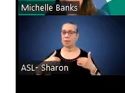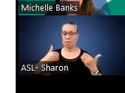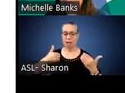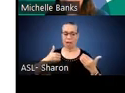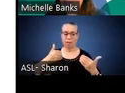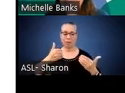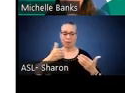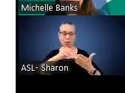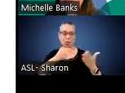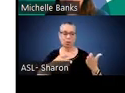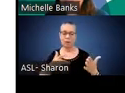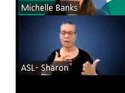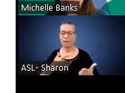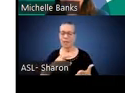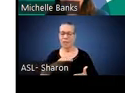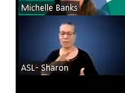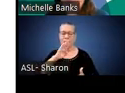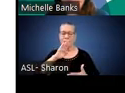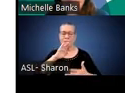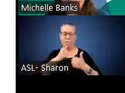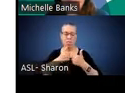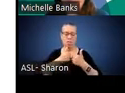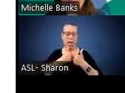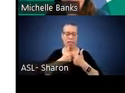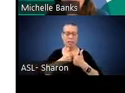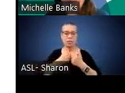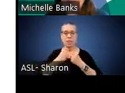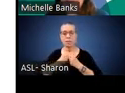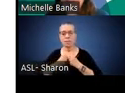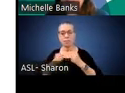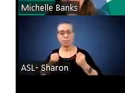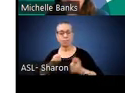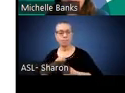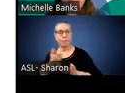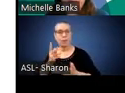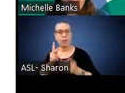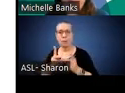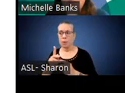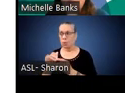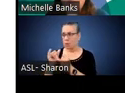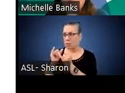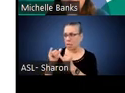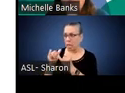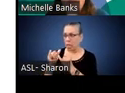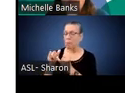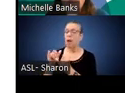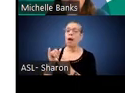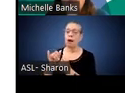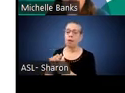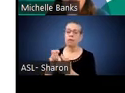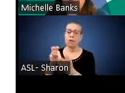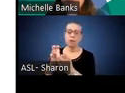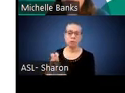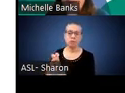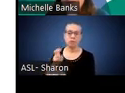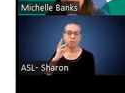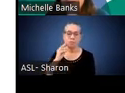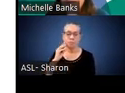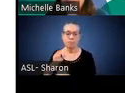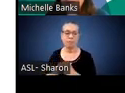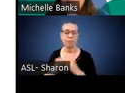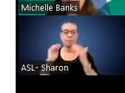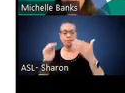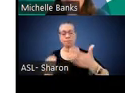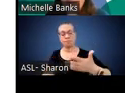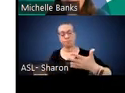challenged or want to talk to somebody that's maybe faced similar challenges as they have. Our family